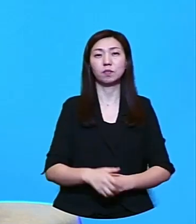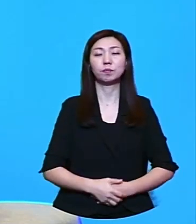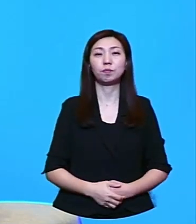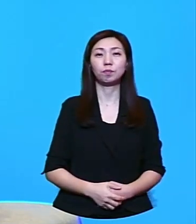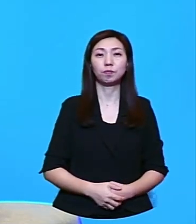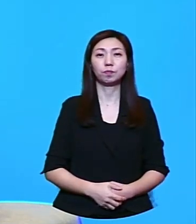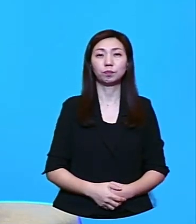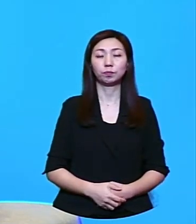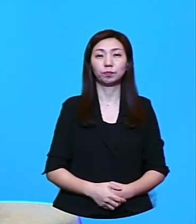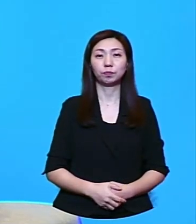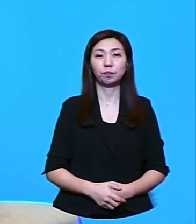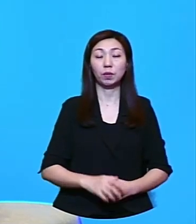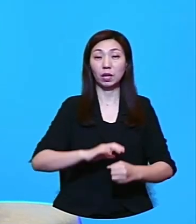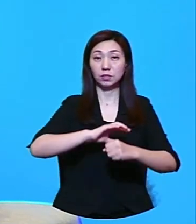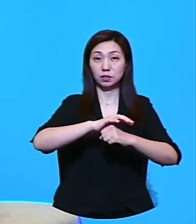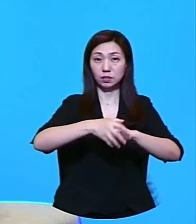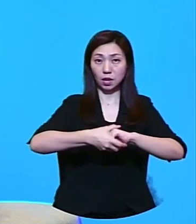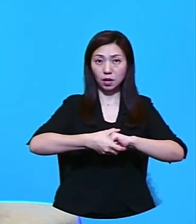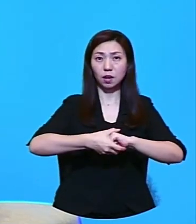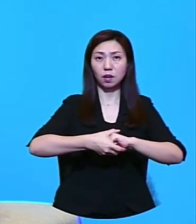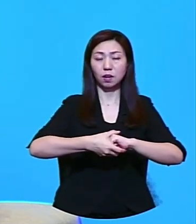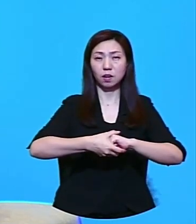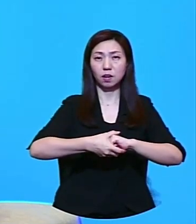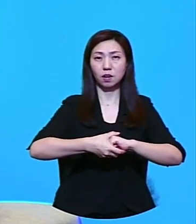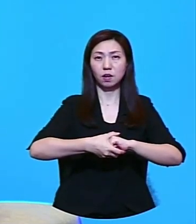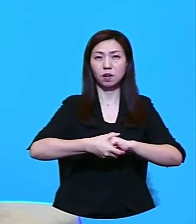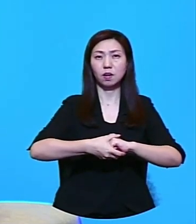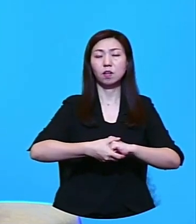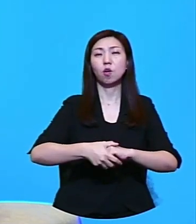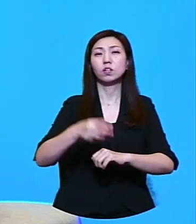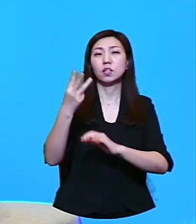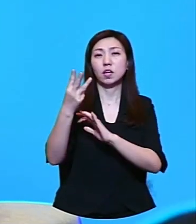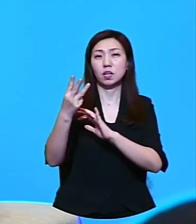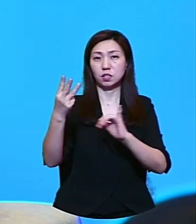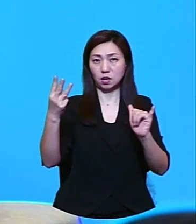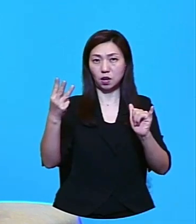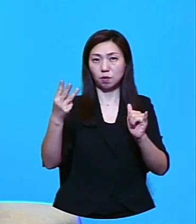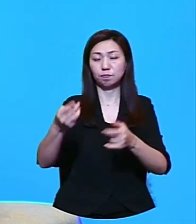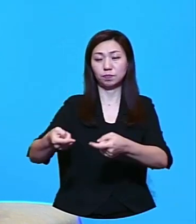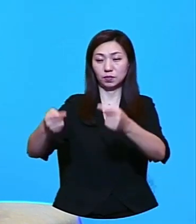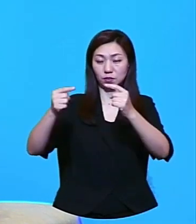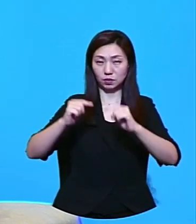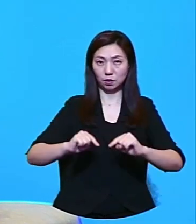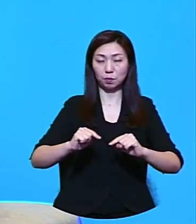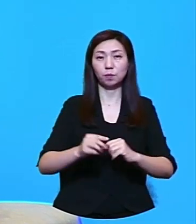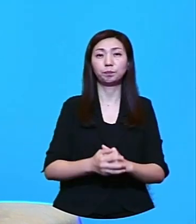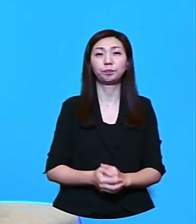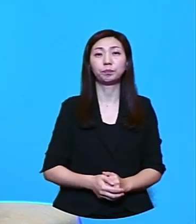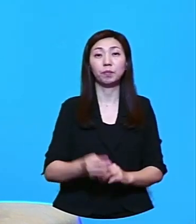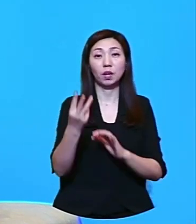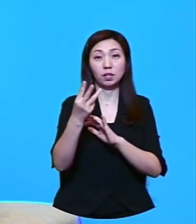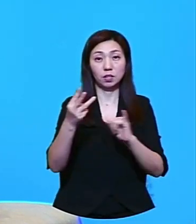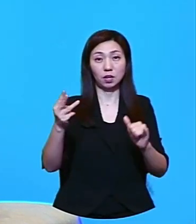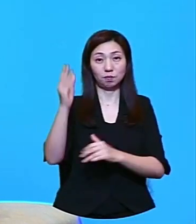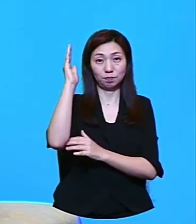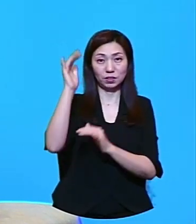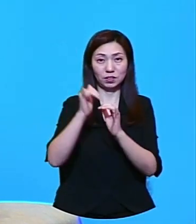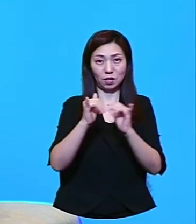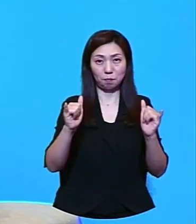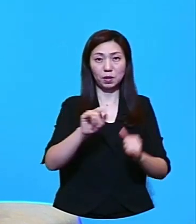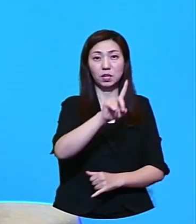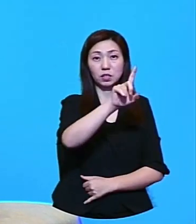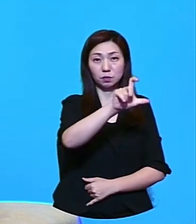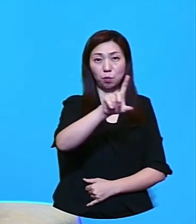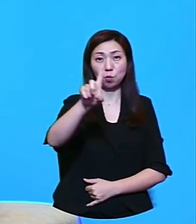globe, and we'll listen to these 3 speakers for 15 minutes each, followed by